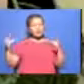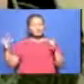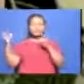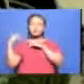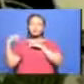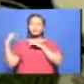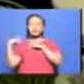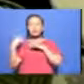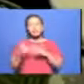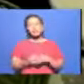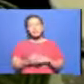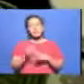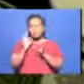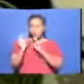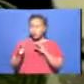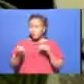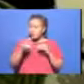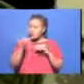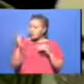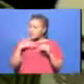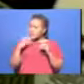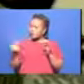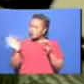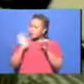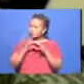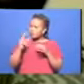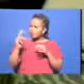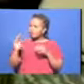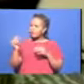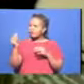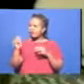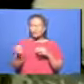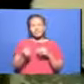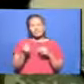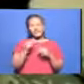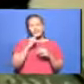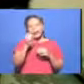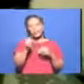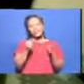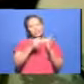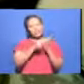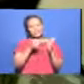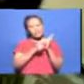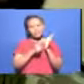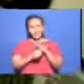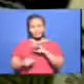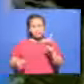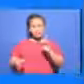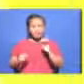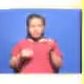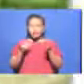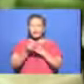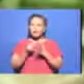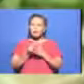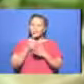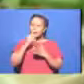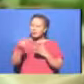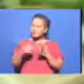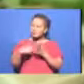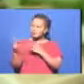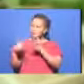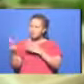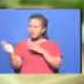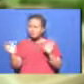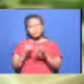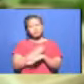NYS ukitaka kuingia, hakuna kitu yote utaitishwa. Hakuna eti utatoa pesa fulani wala nini, hakuna pesa yote utatoa. Our